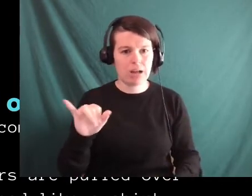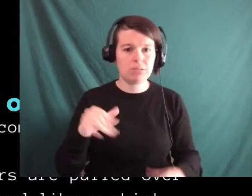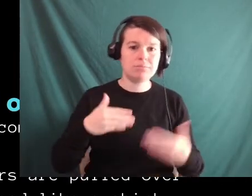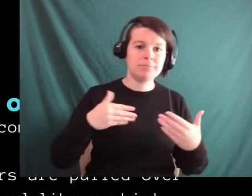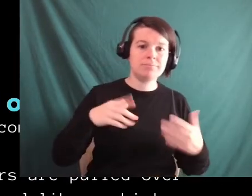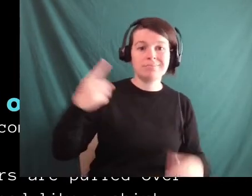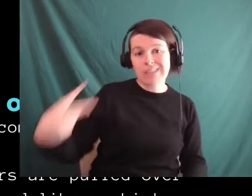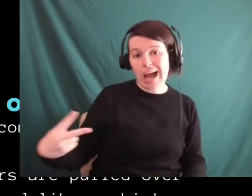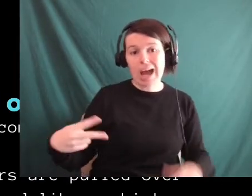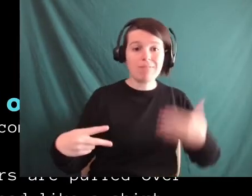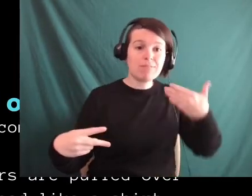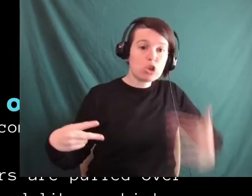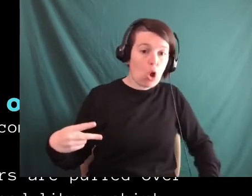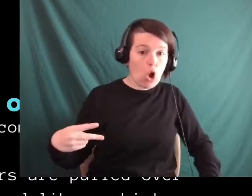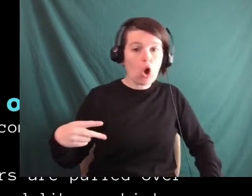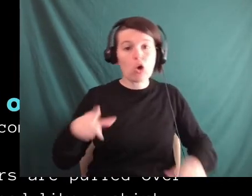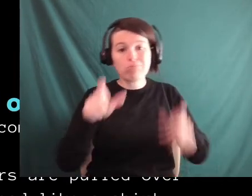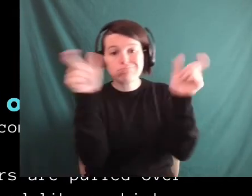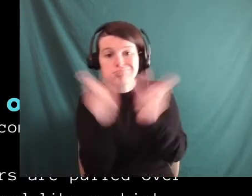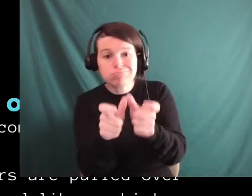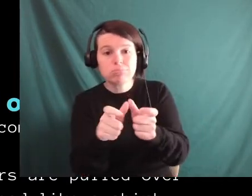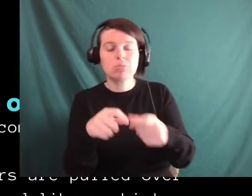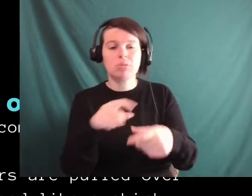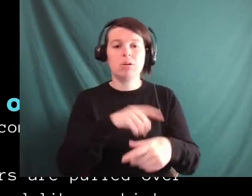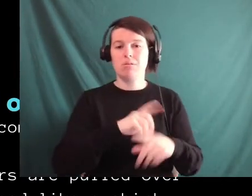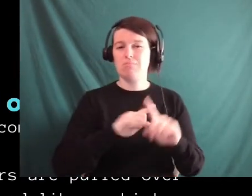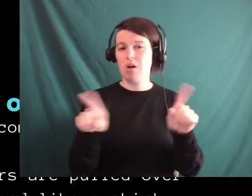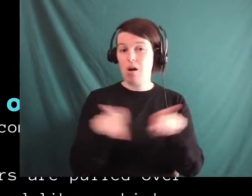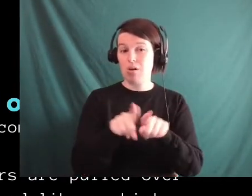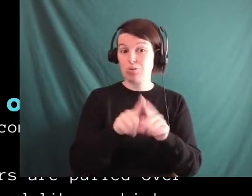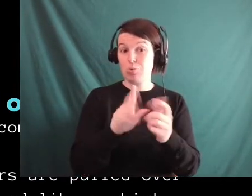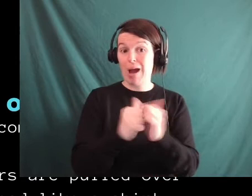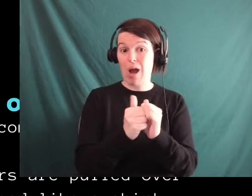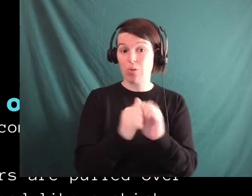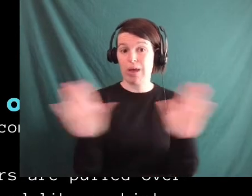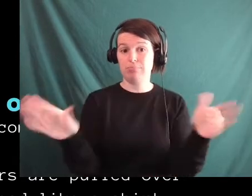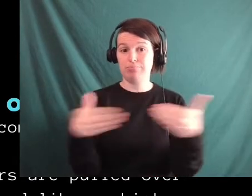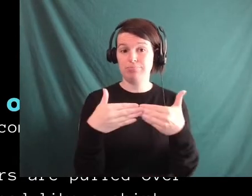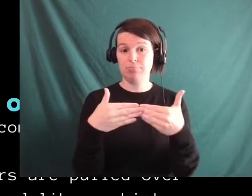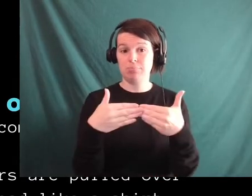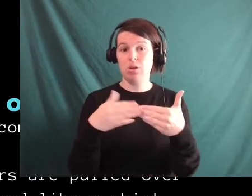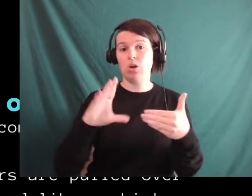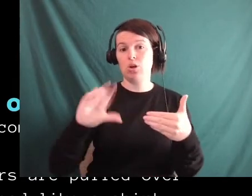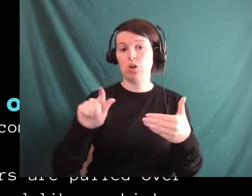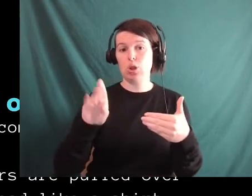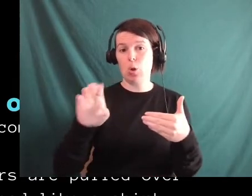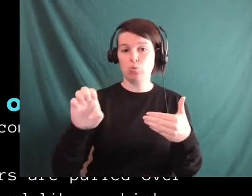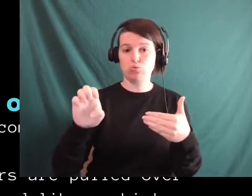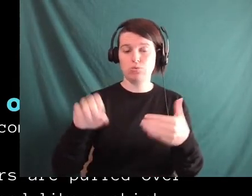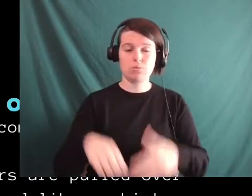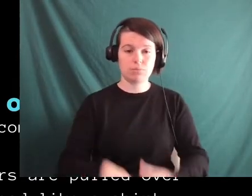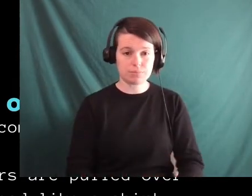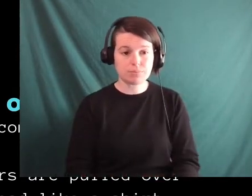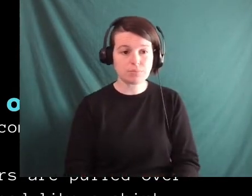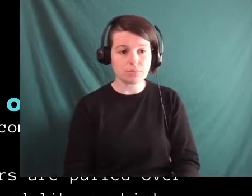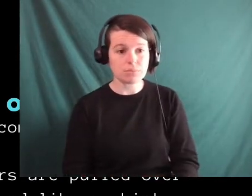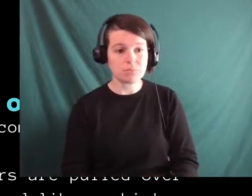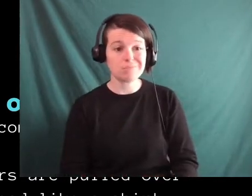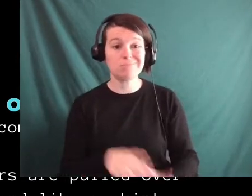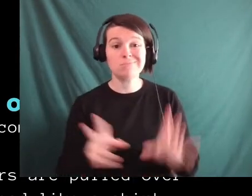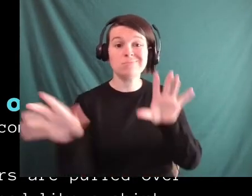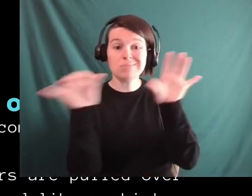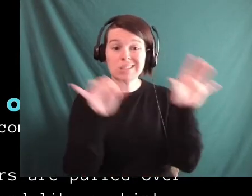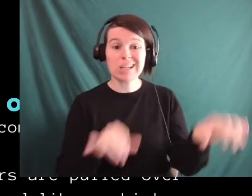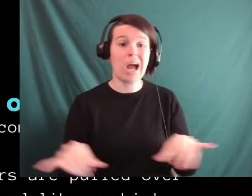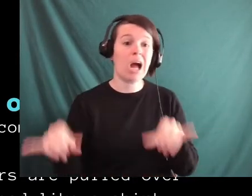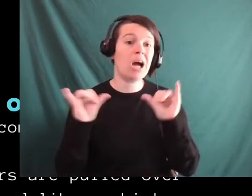tank, racerback, but they'll also have different ways in which they close. So the most